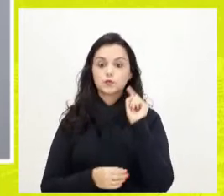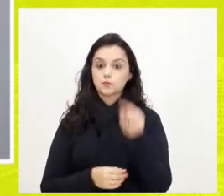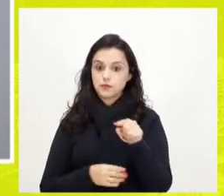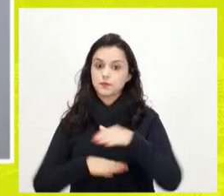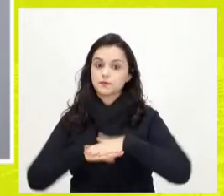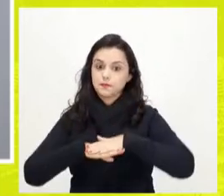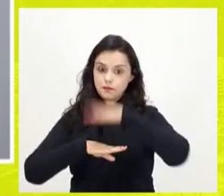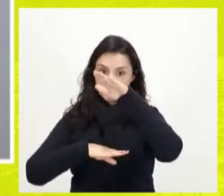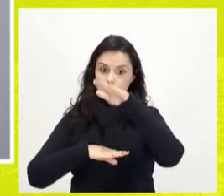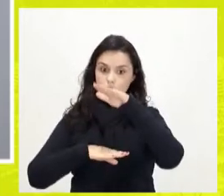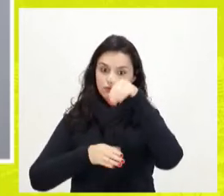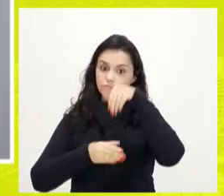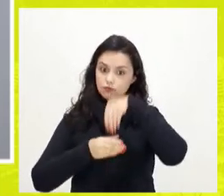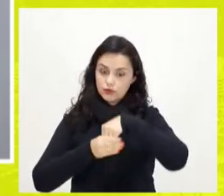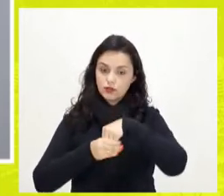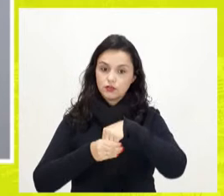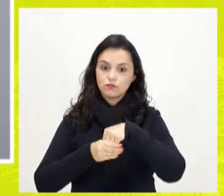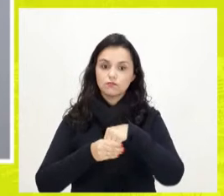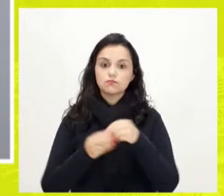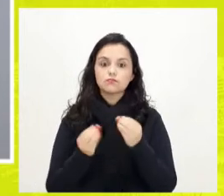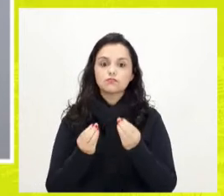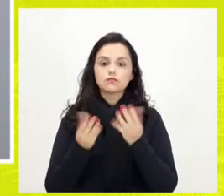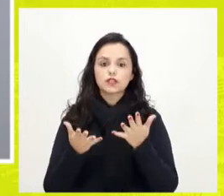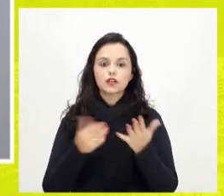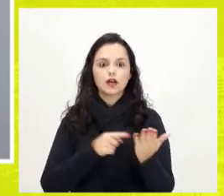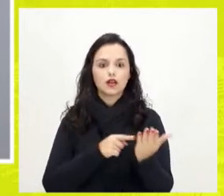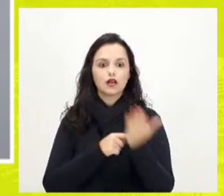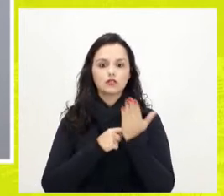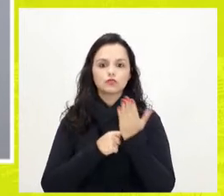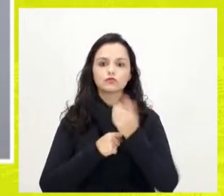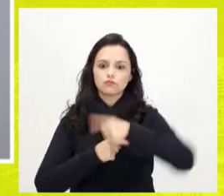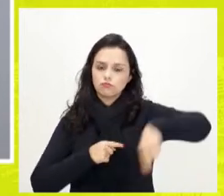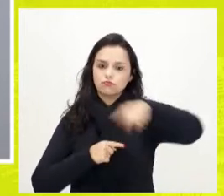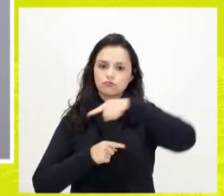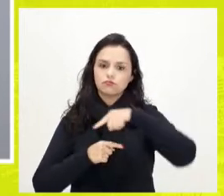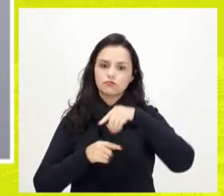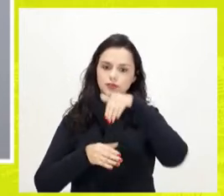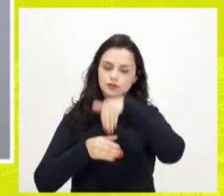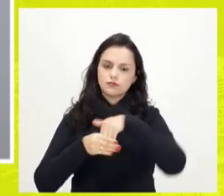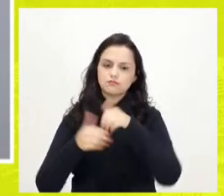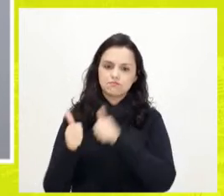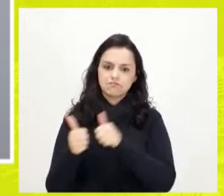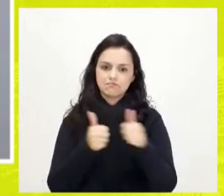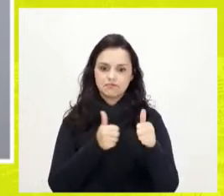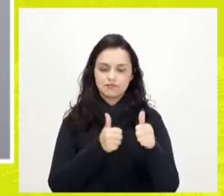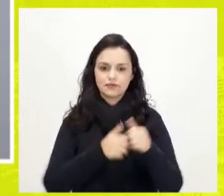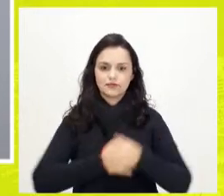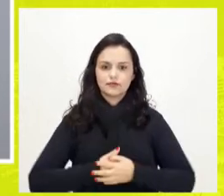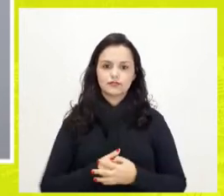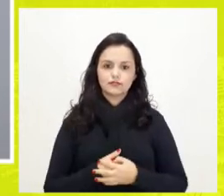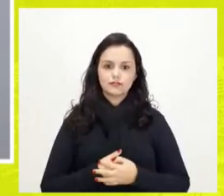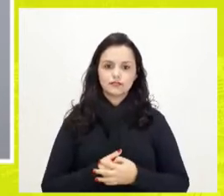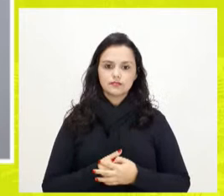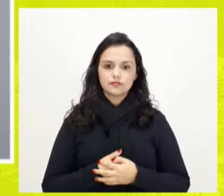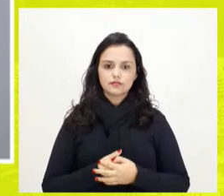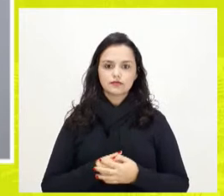internal collaborators that are actually helping us in this big challenge